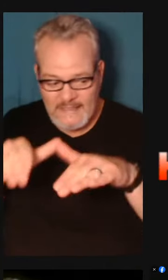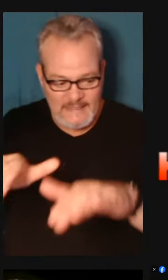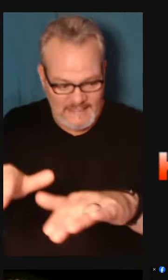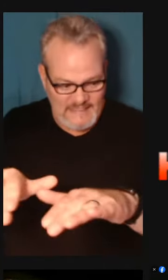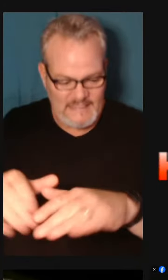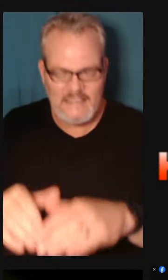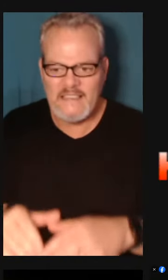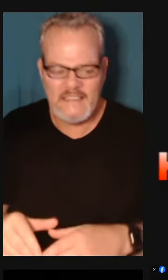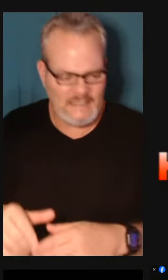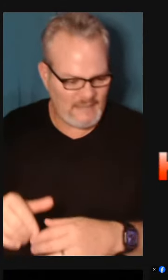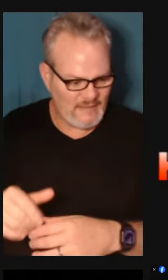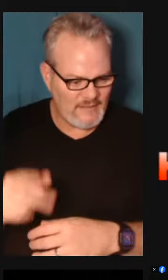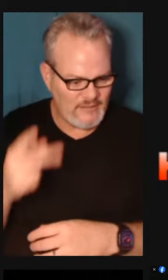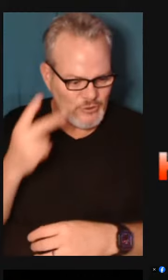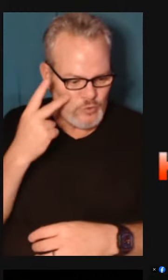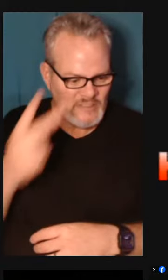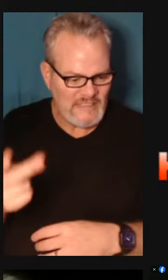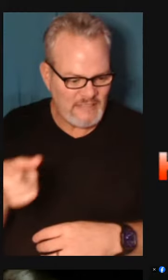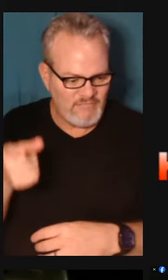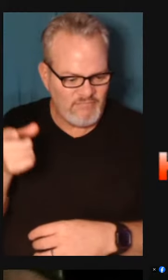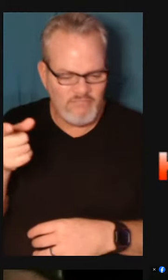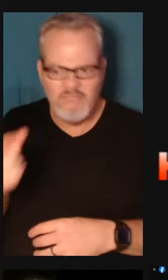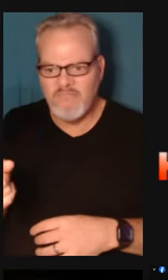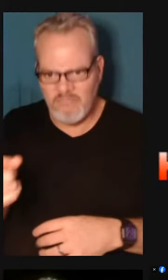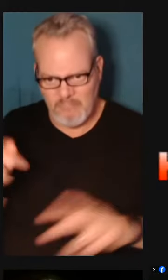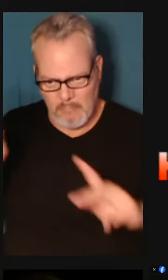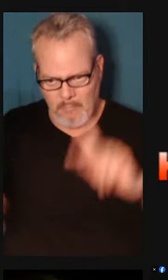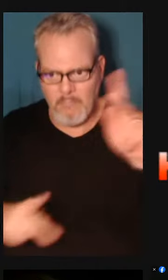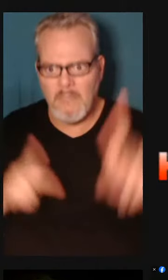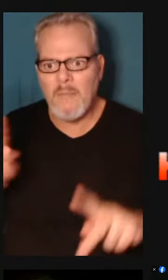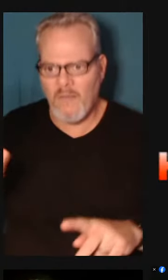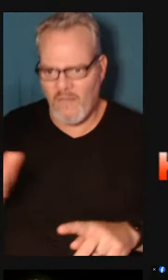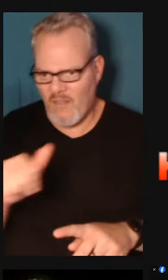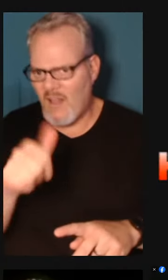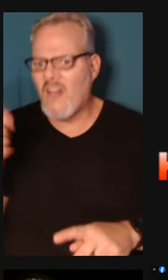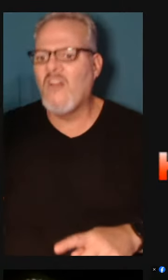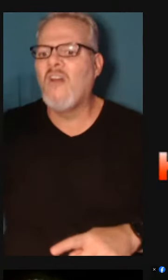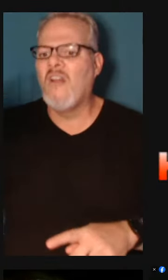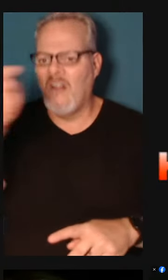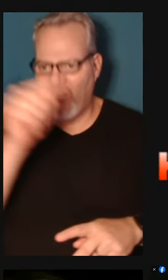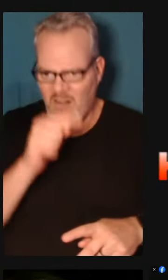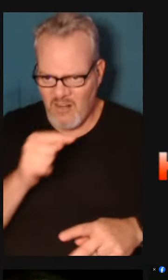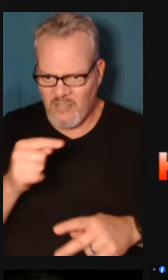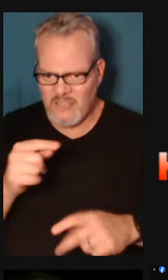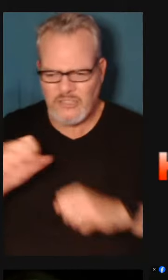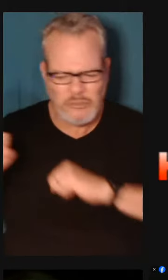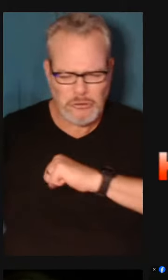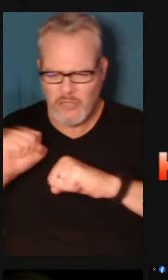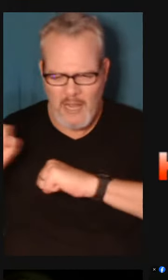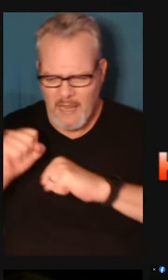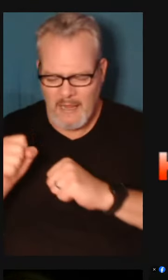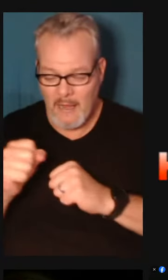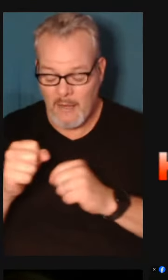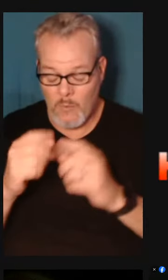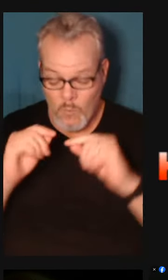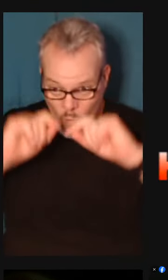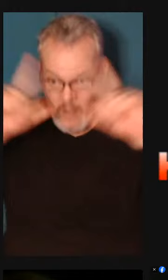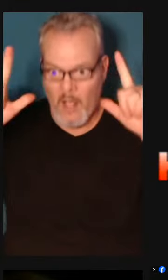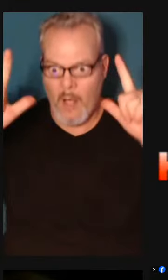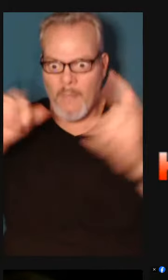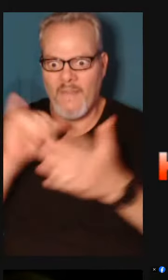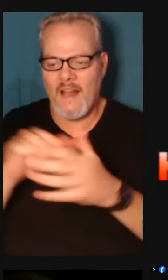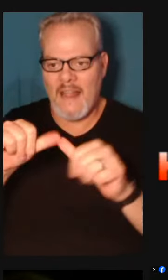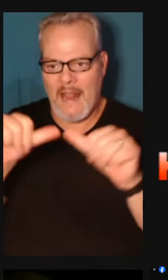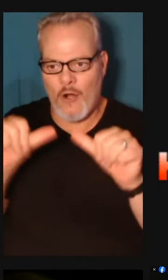there as well. People elsewhere on the island being shaken out of bed, Honomu. One of the scout troop